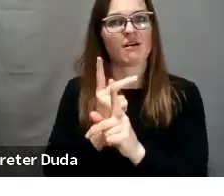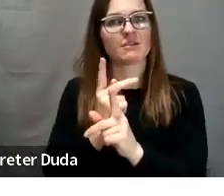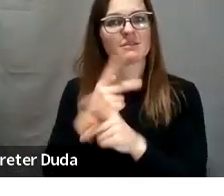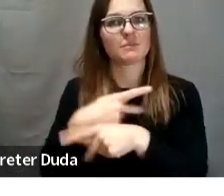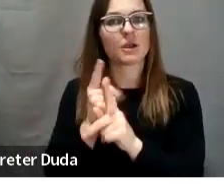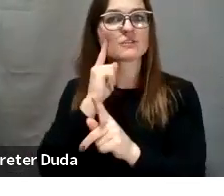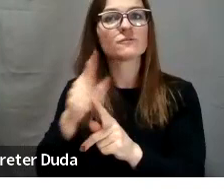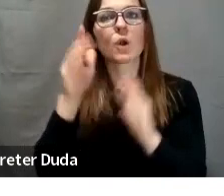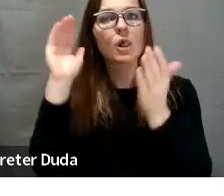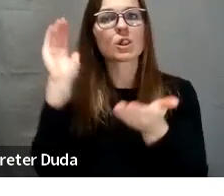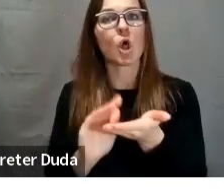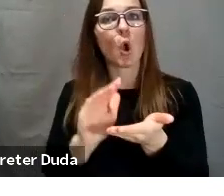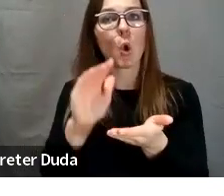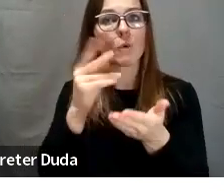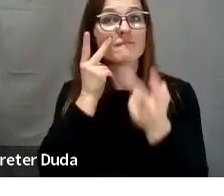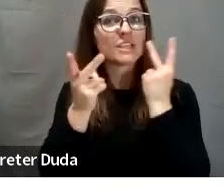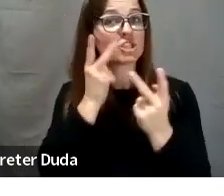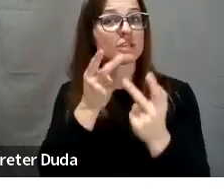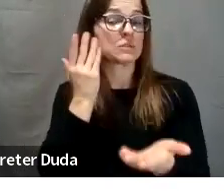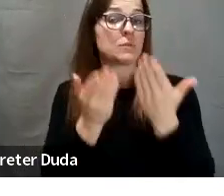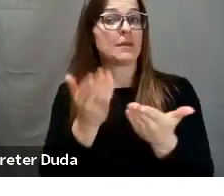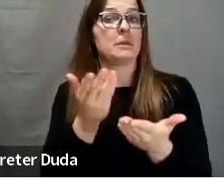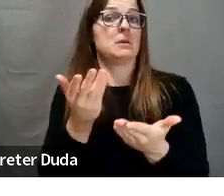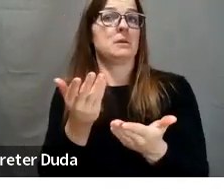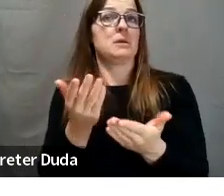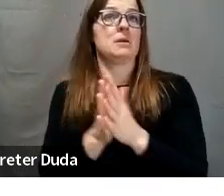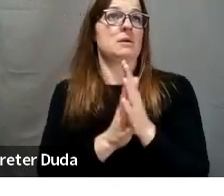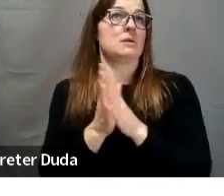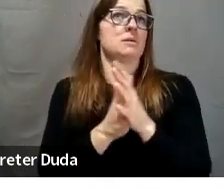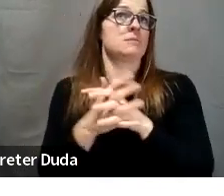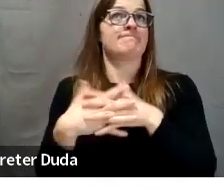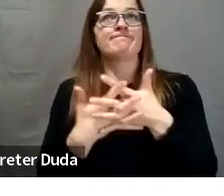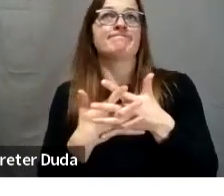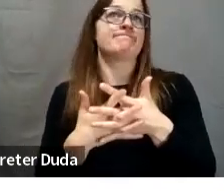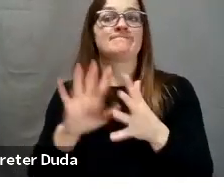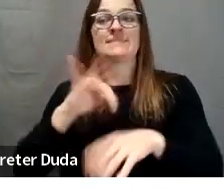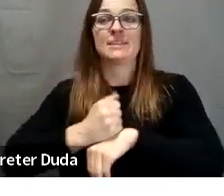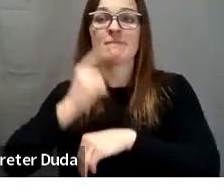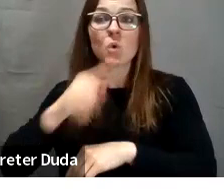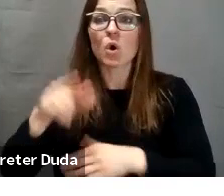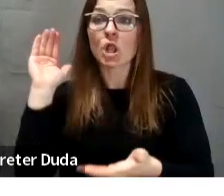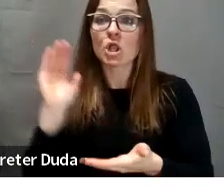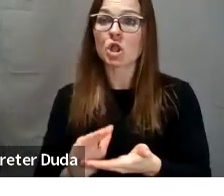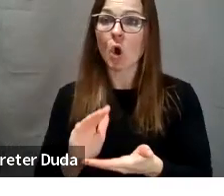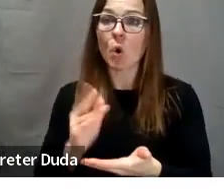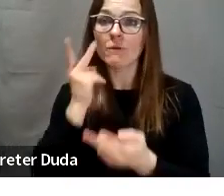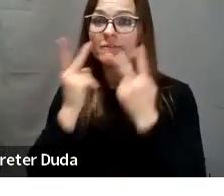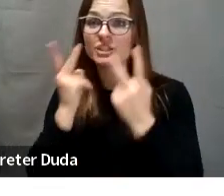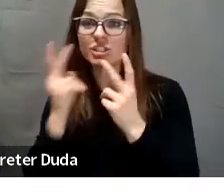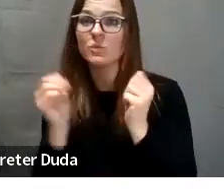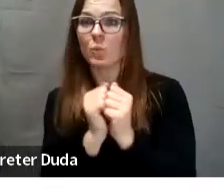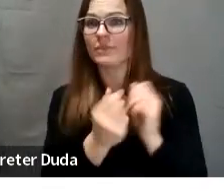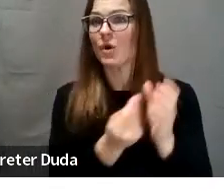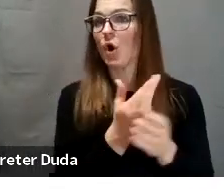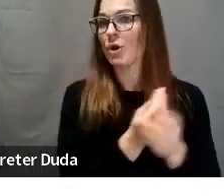for low vision. So maybe it might be a combination of, putting together an item for low vision with a gardening item.